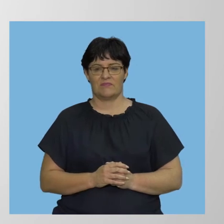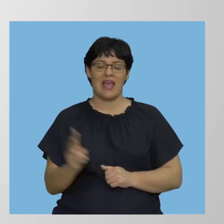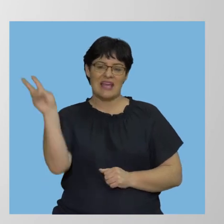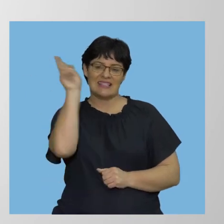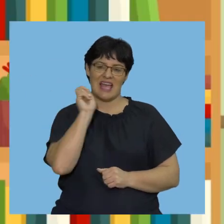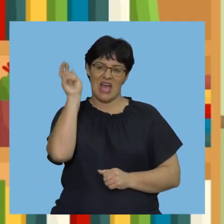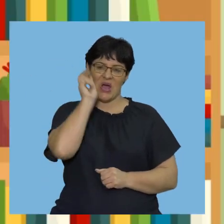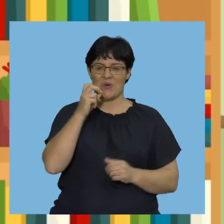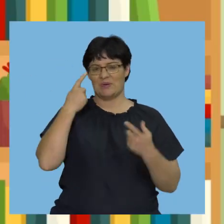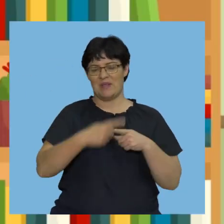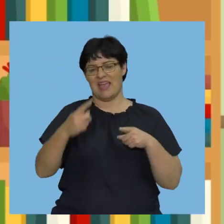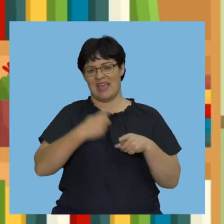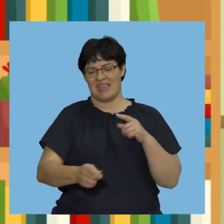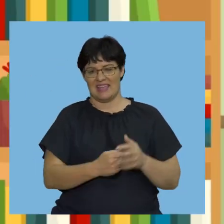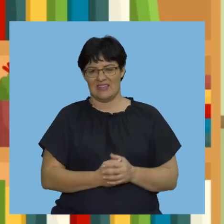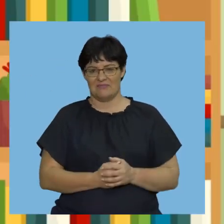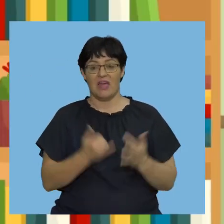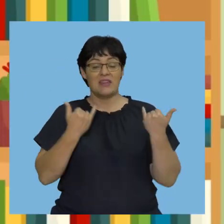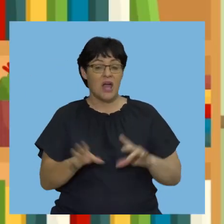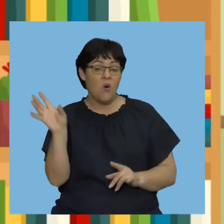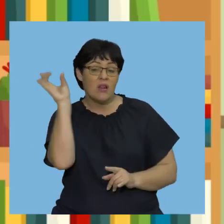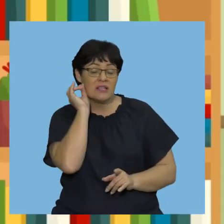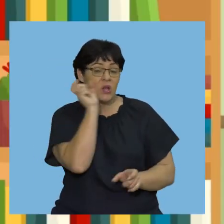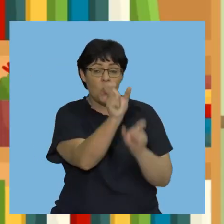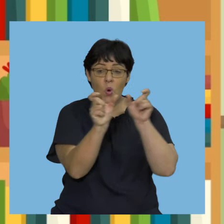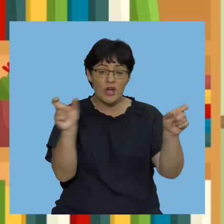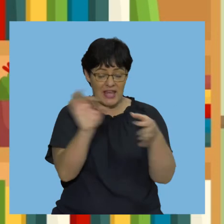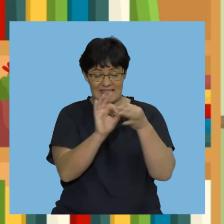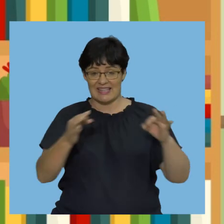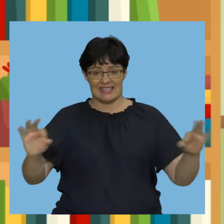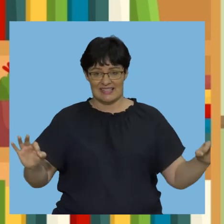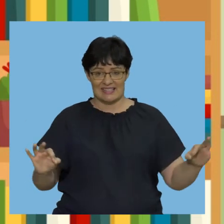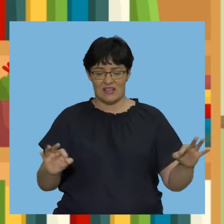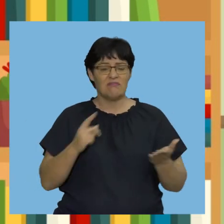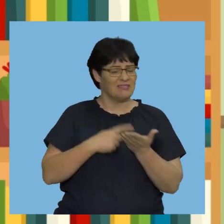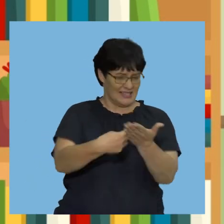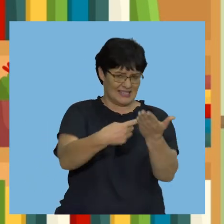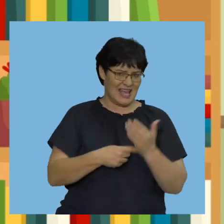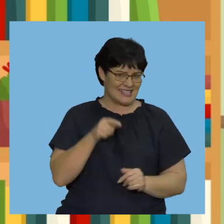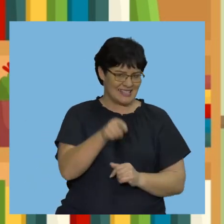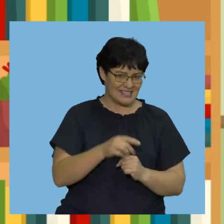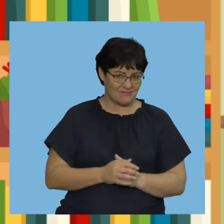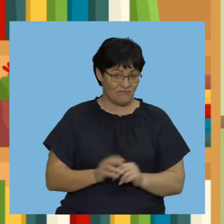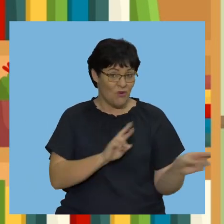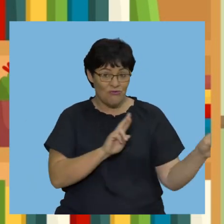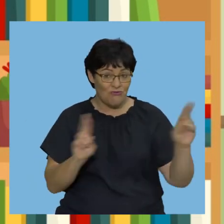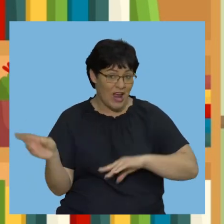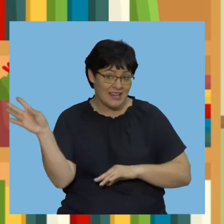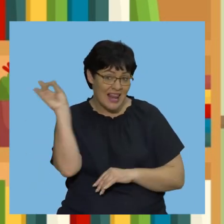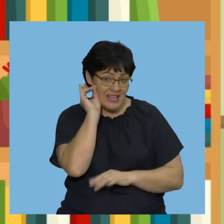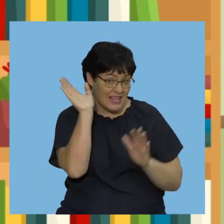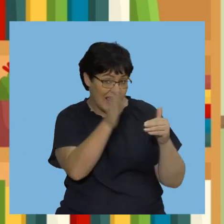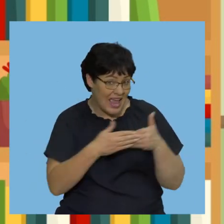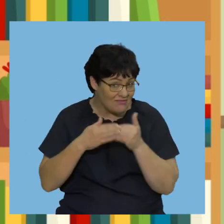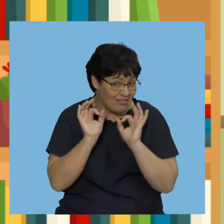Sound play. We are going to listen to words and sentences and talk about them. Are you ready to listen